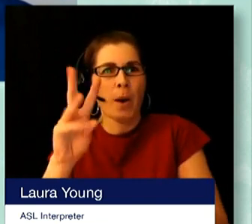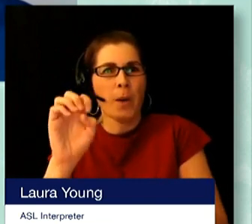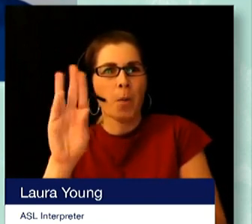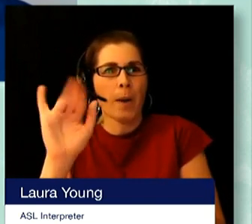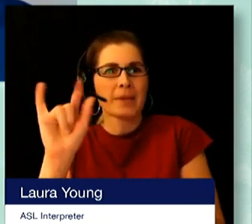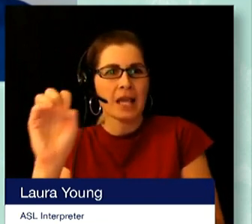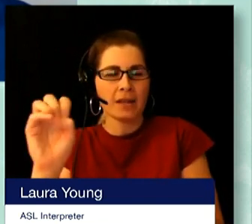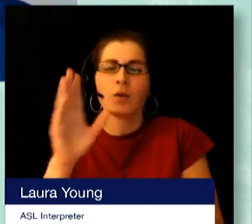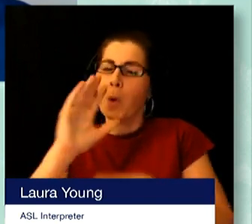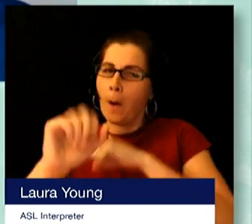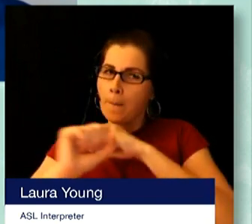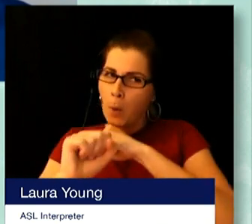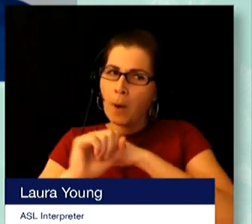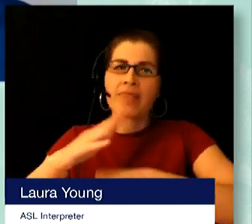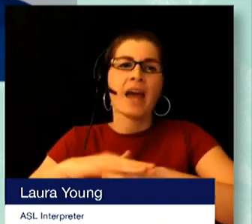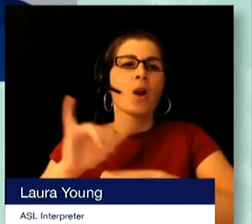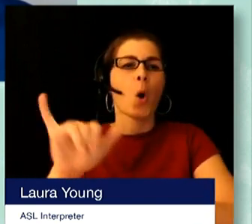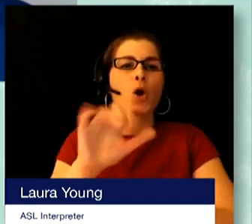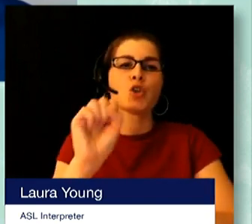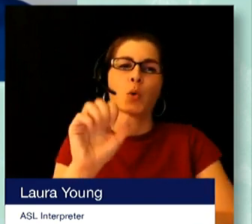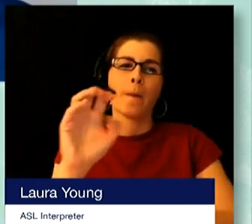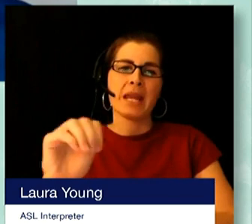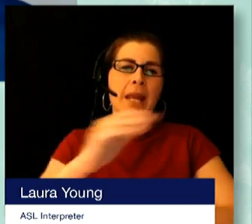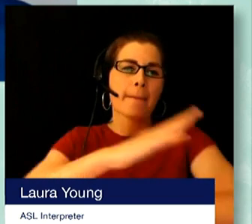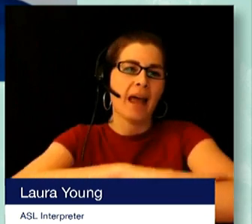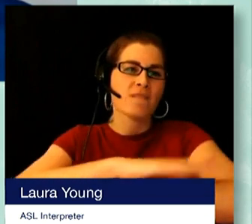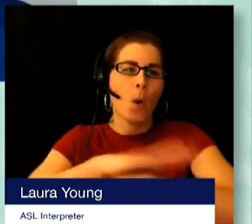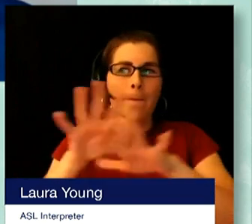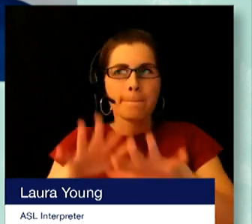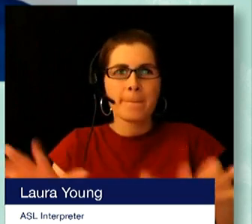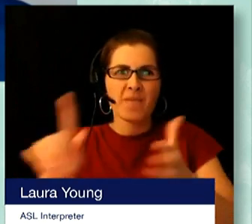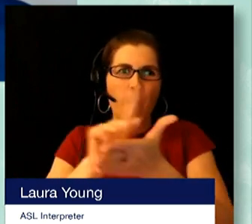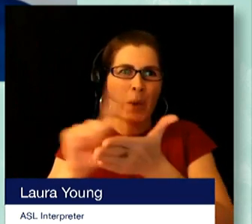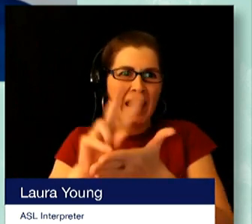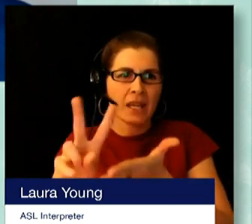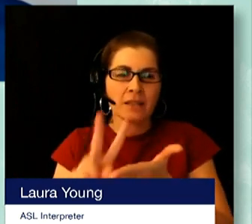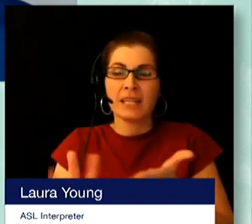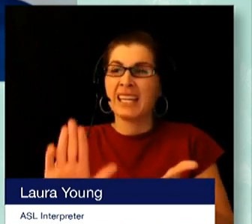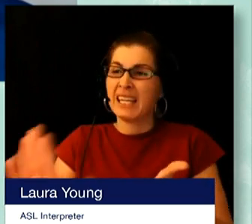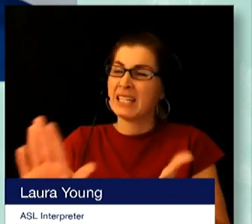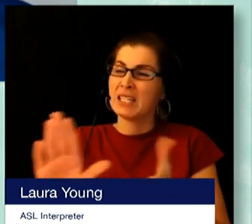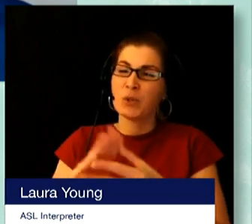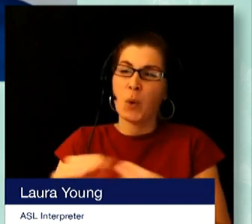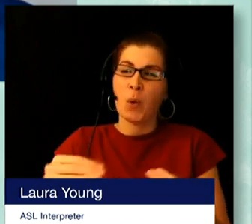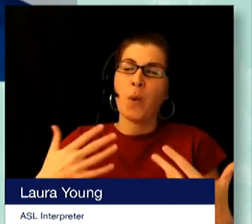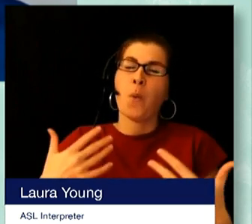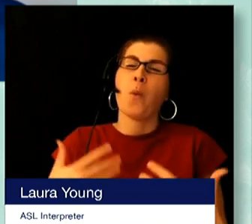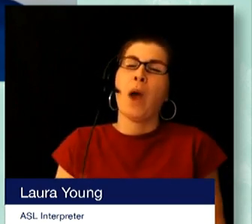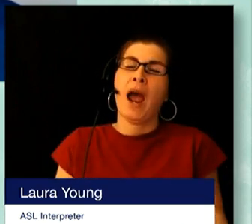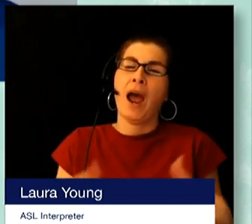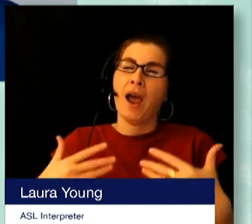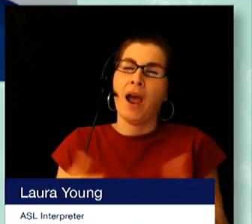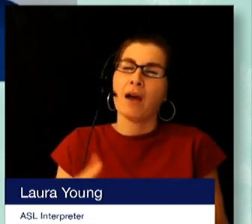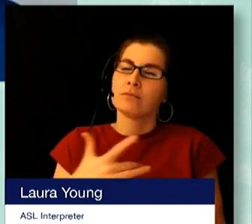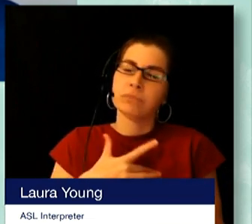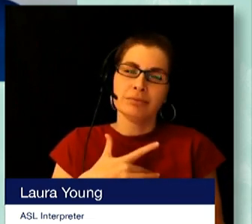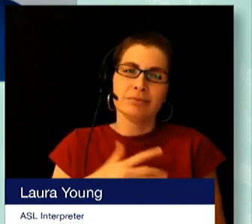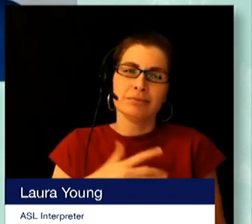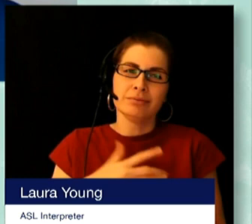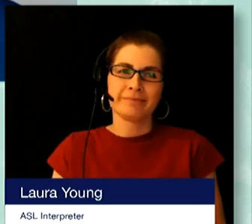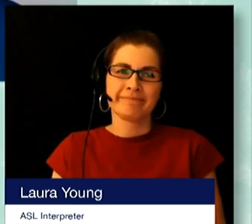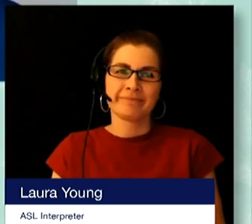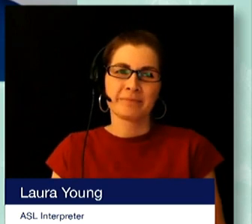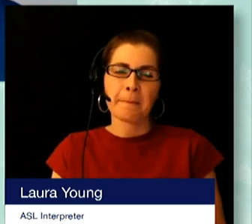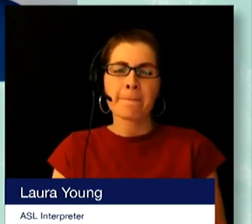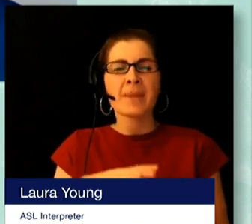the ACLU social media platforms in the weeks ahead as well. But an incredibly powerful story. But, you know, it felt like